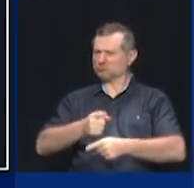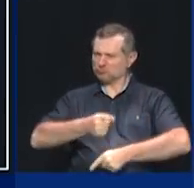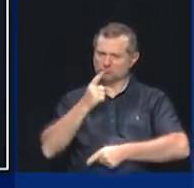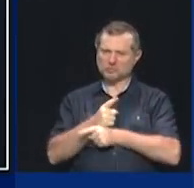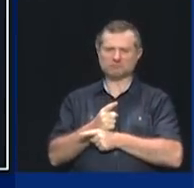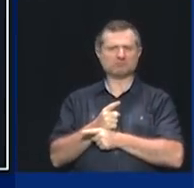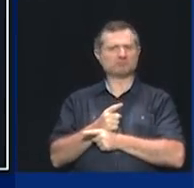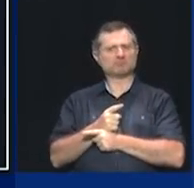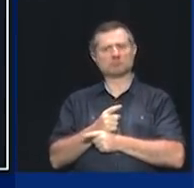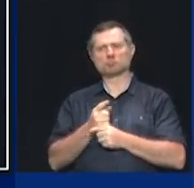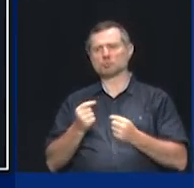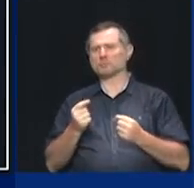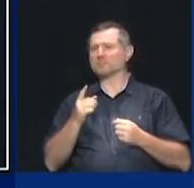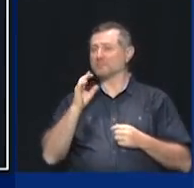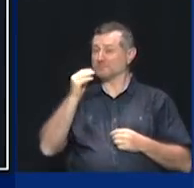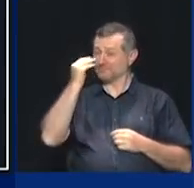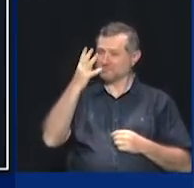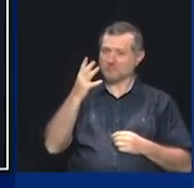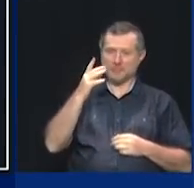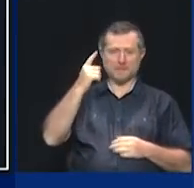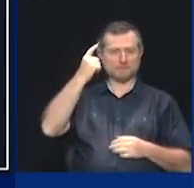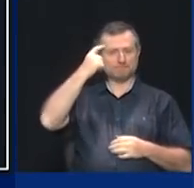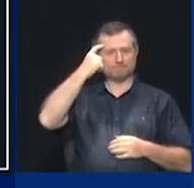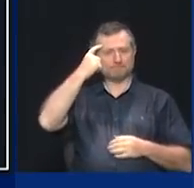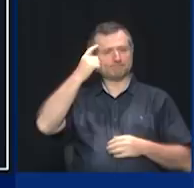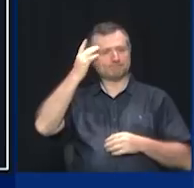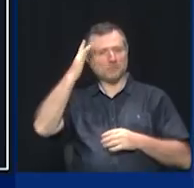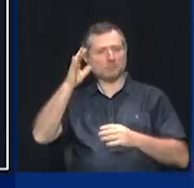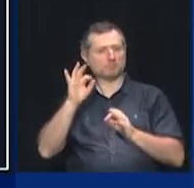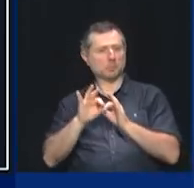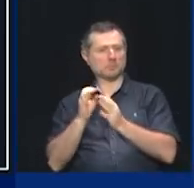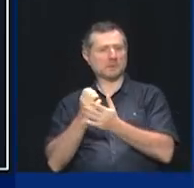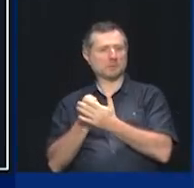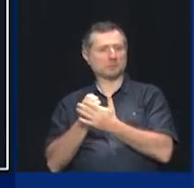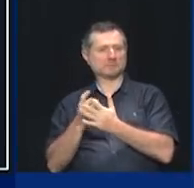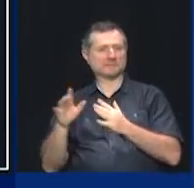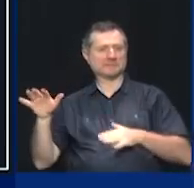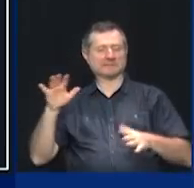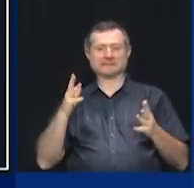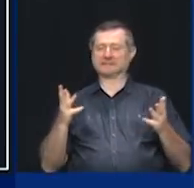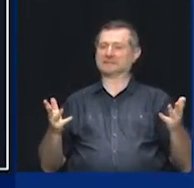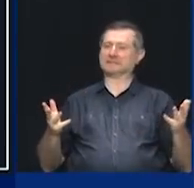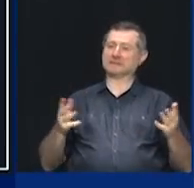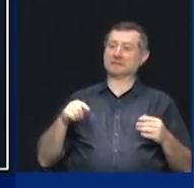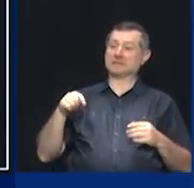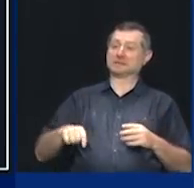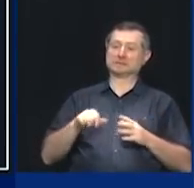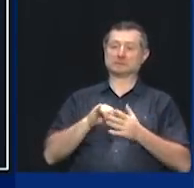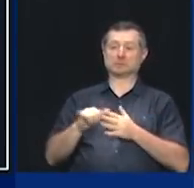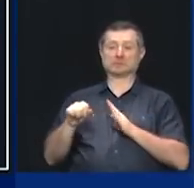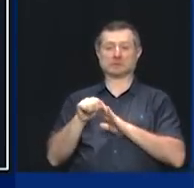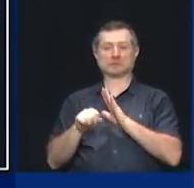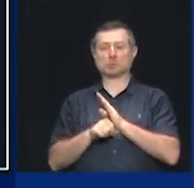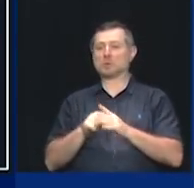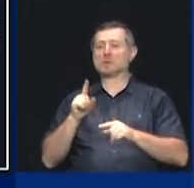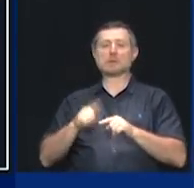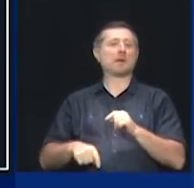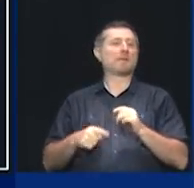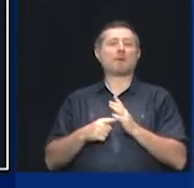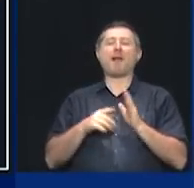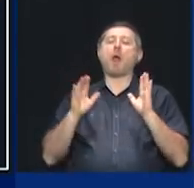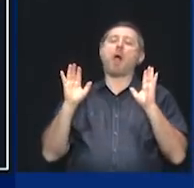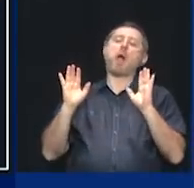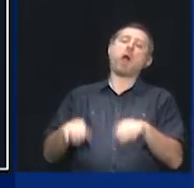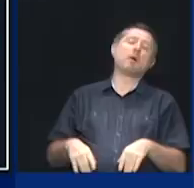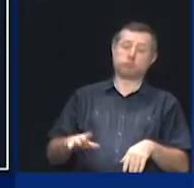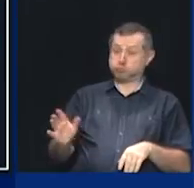the smart thing to do. And in many ways, this state can't afford not to do it.